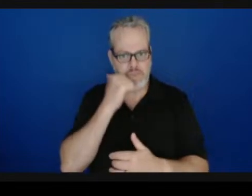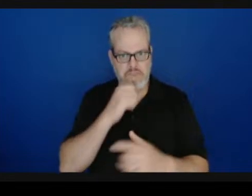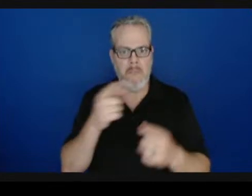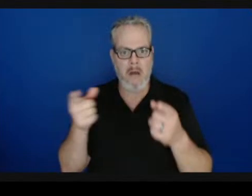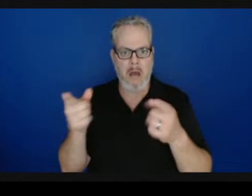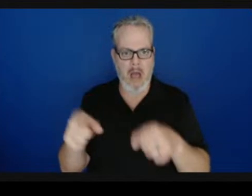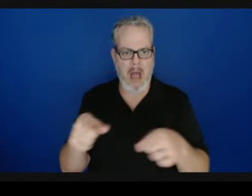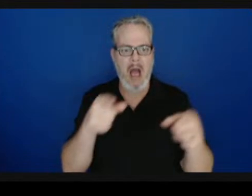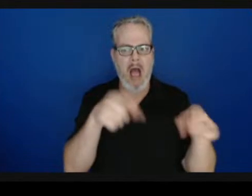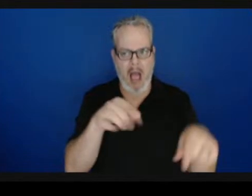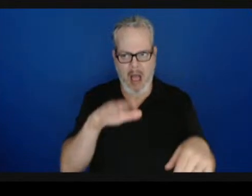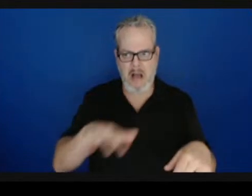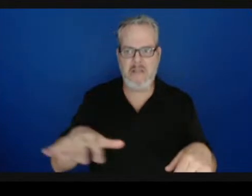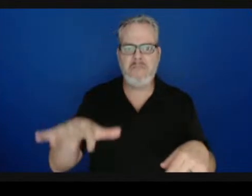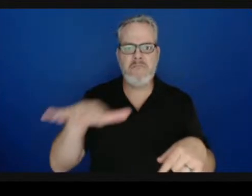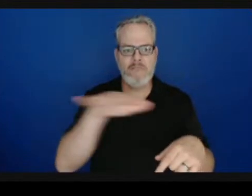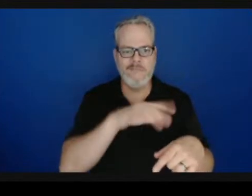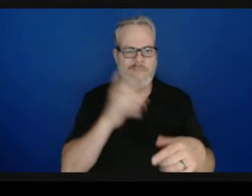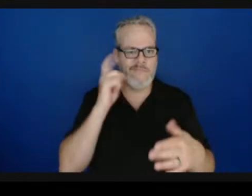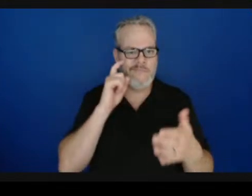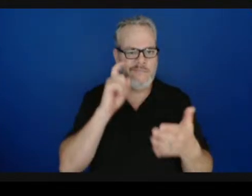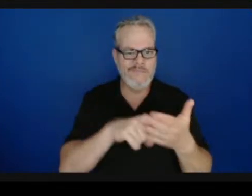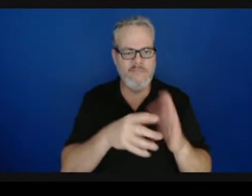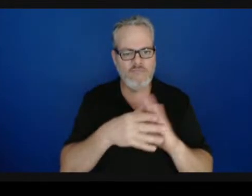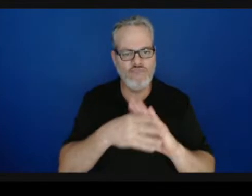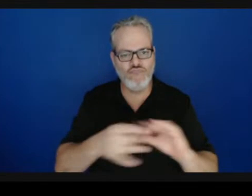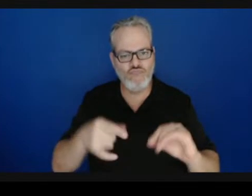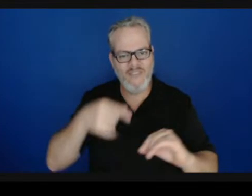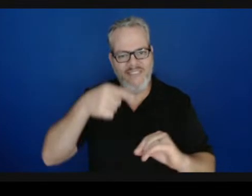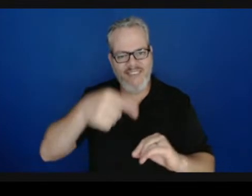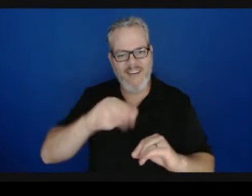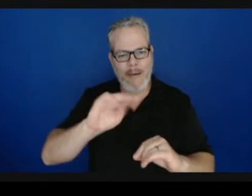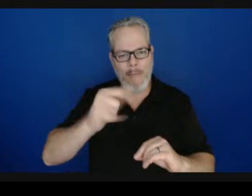they're referring to that deflation signal still happening at the summit there.